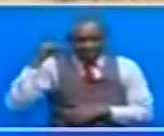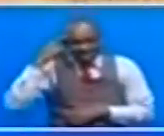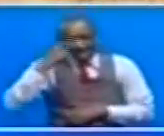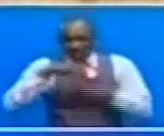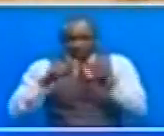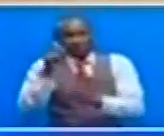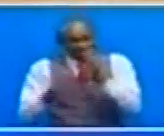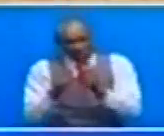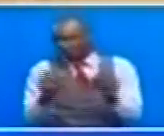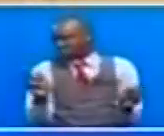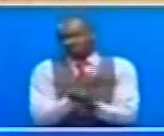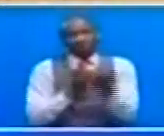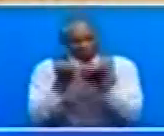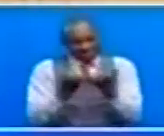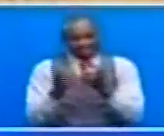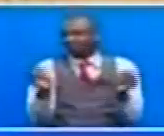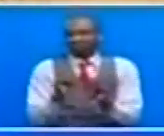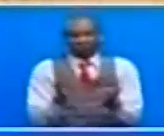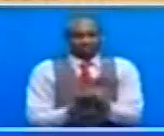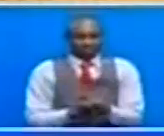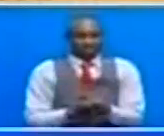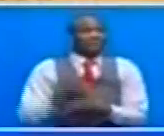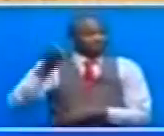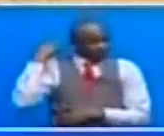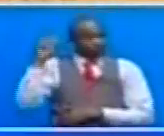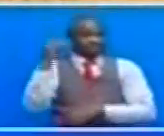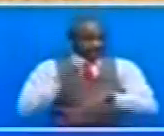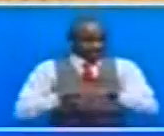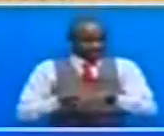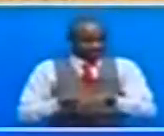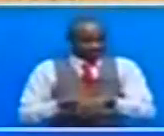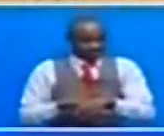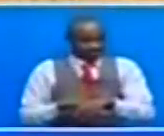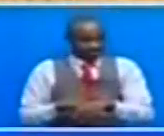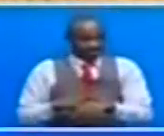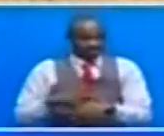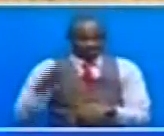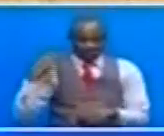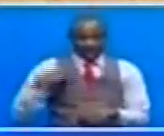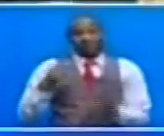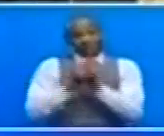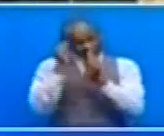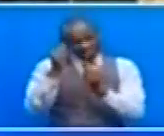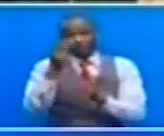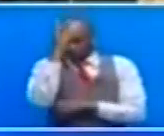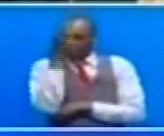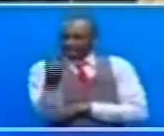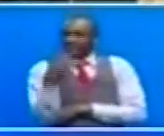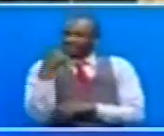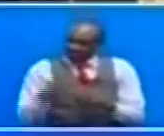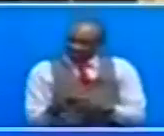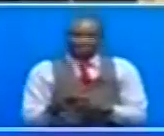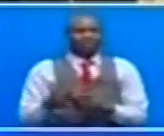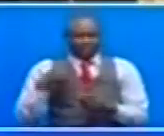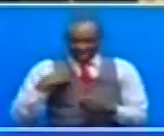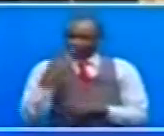the practice as a commercial venture. What we did at the first time, we had like 15 goats in the village, and then we decided let's